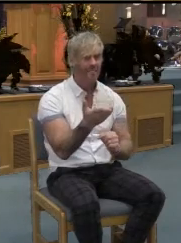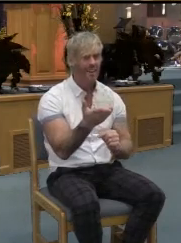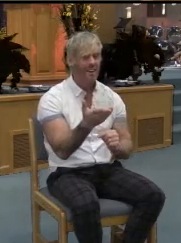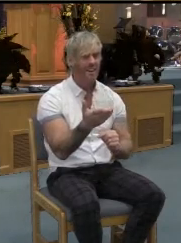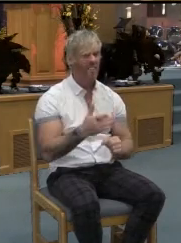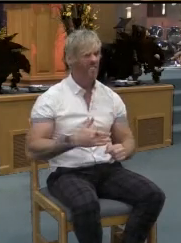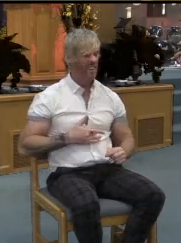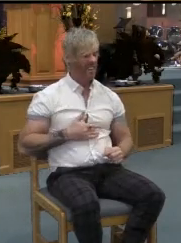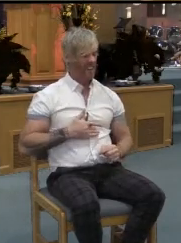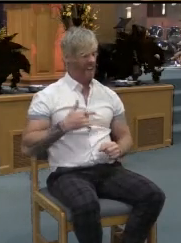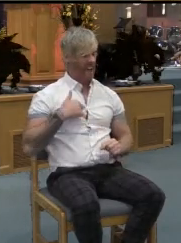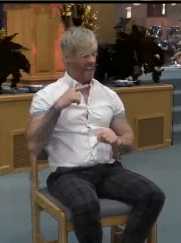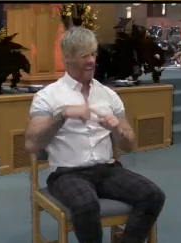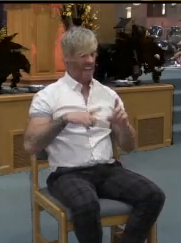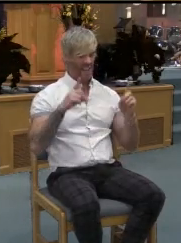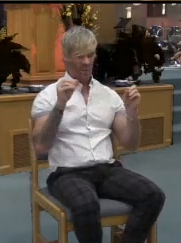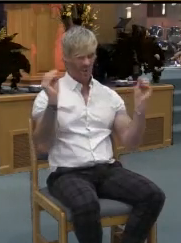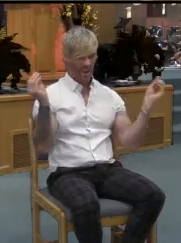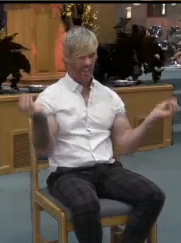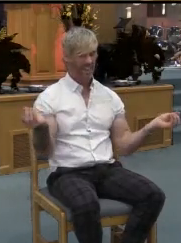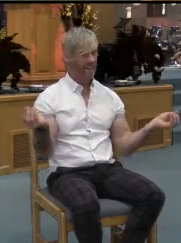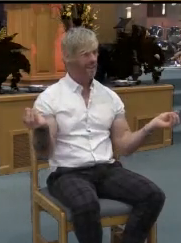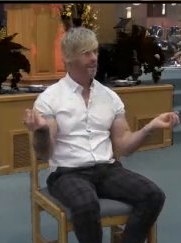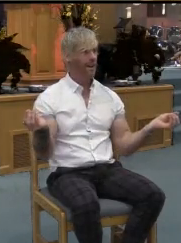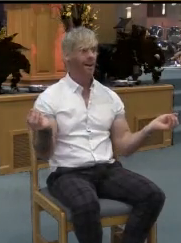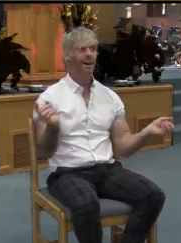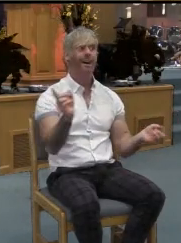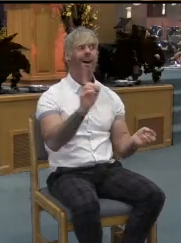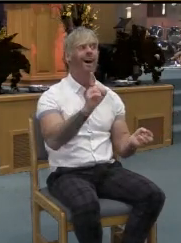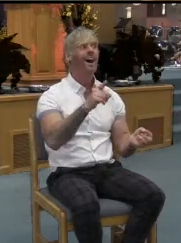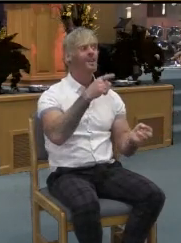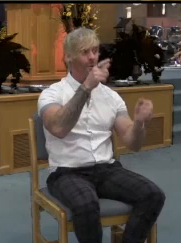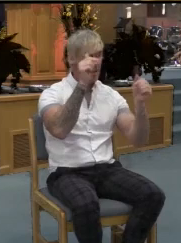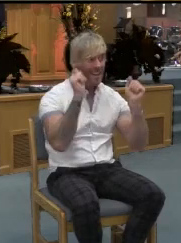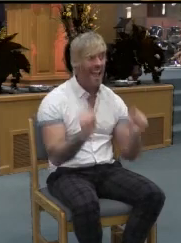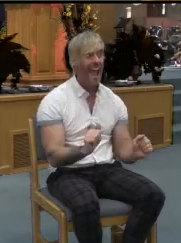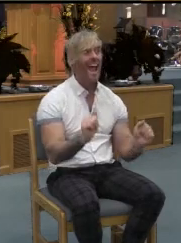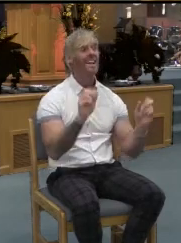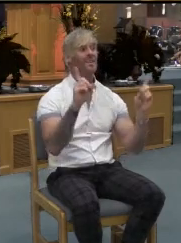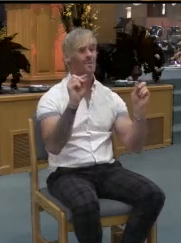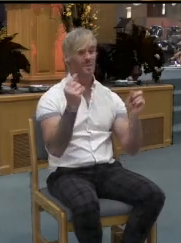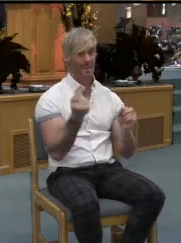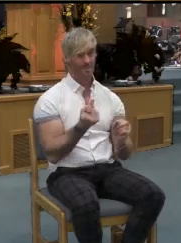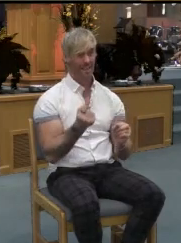can do about all this? Oh, no, wait. There is something you can do about it.